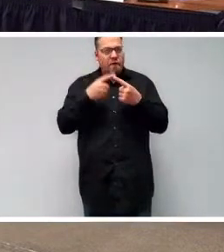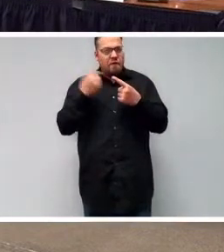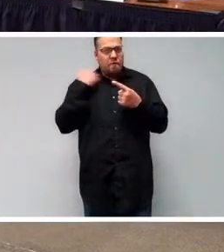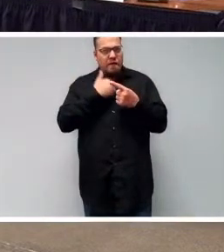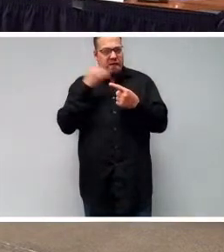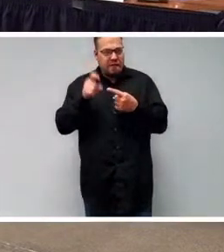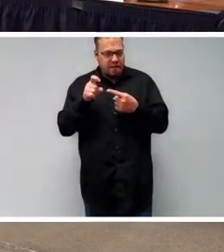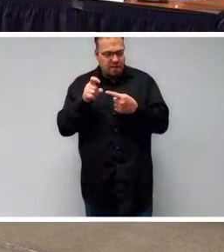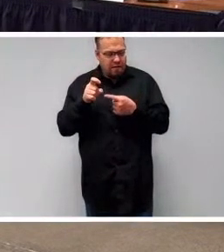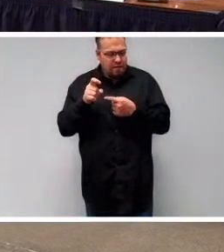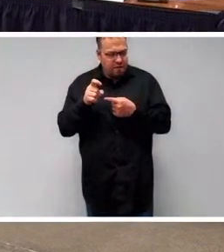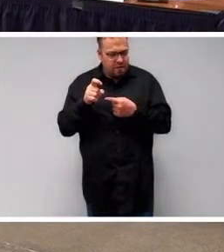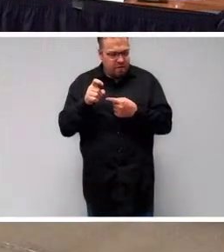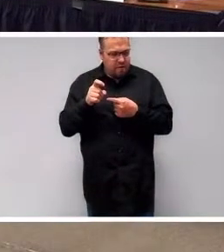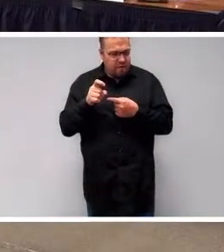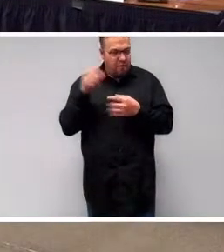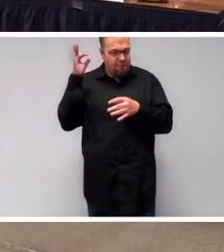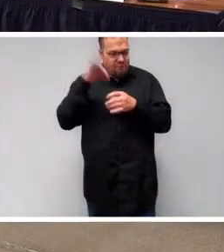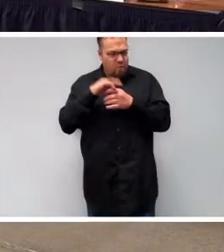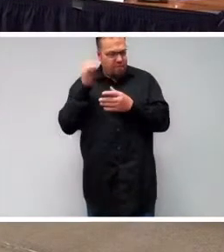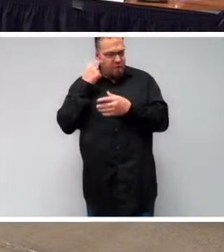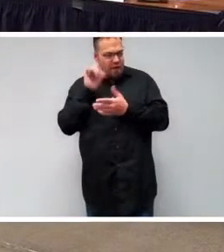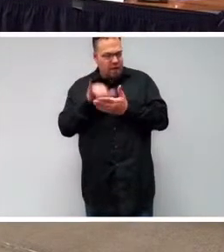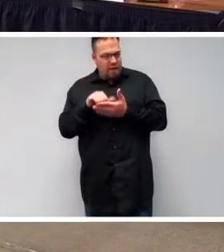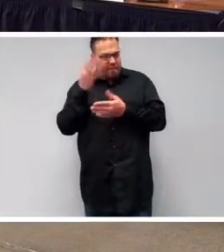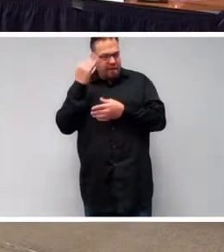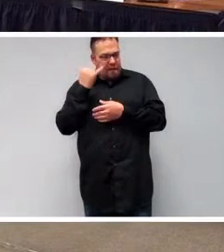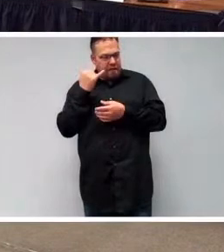kind of vote on this? Because